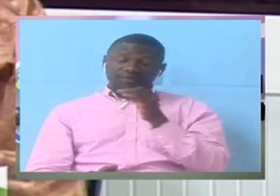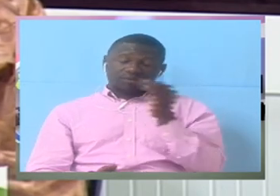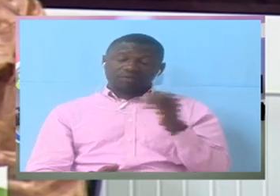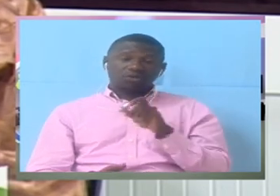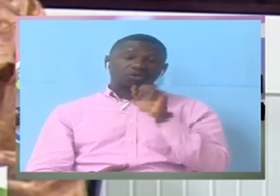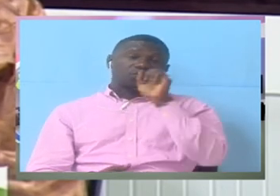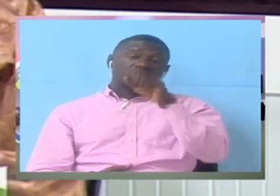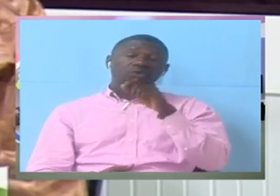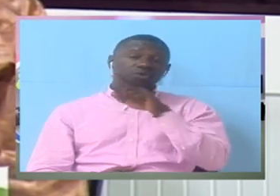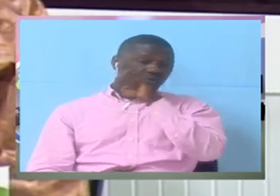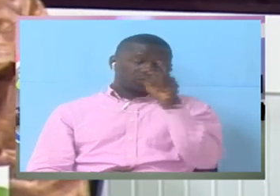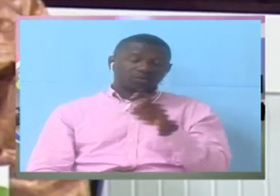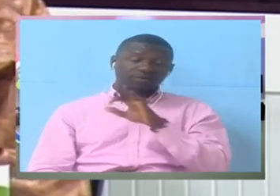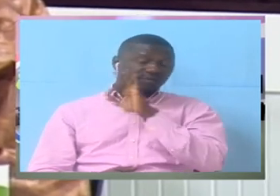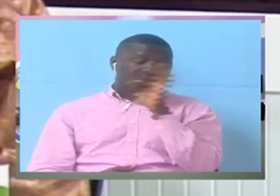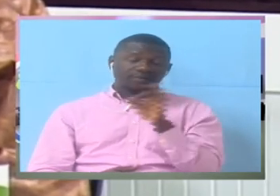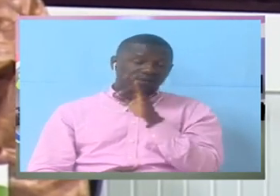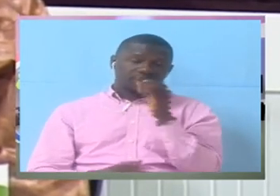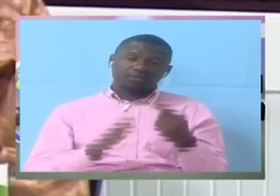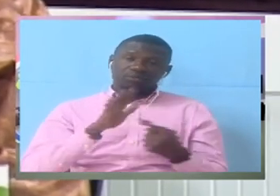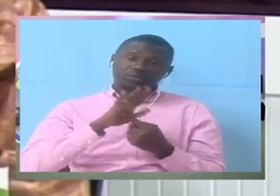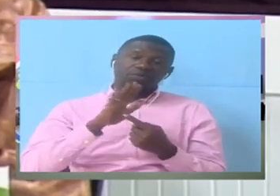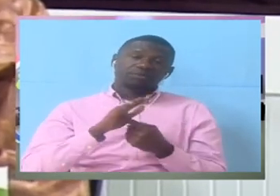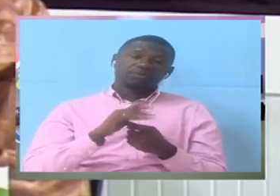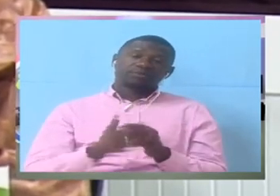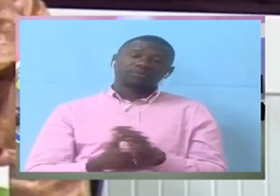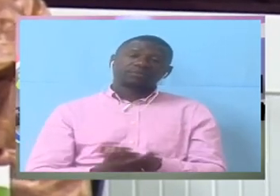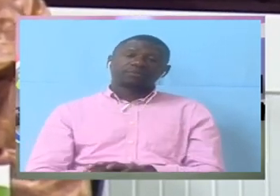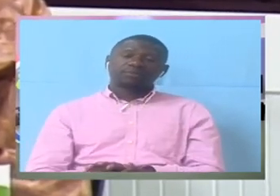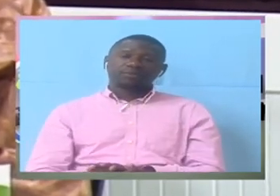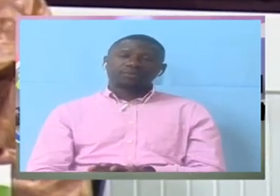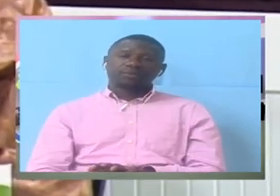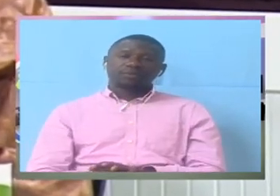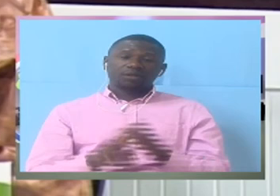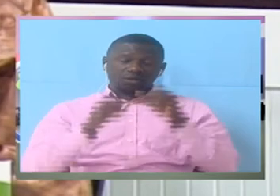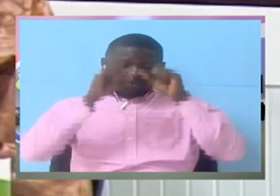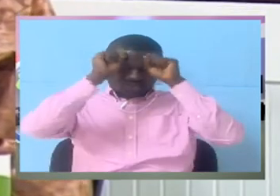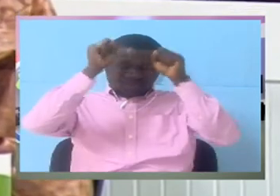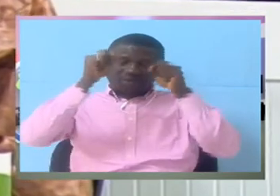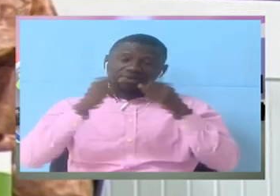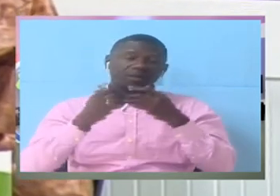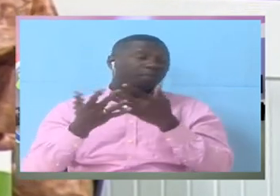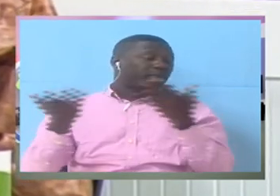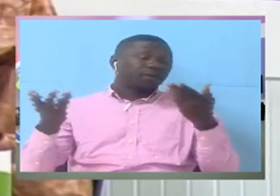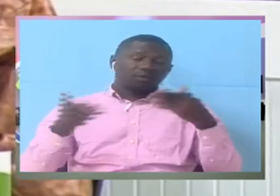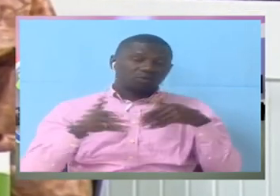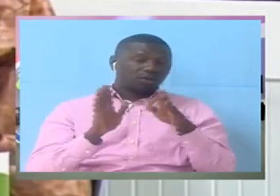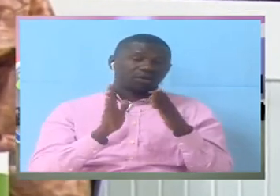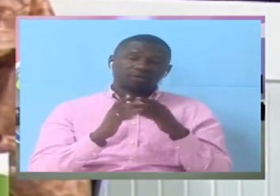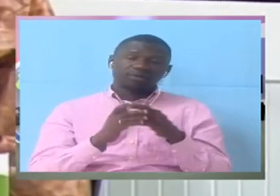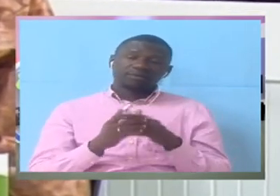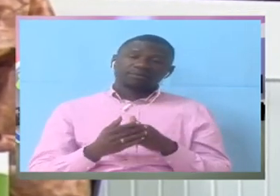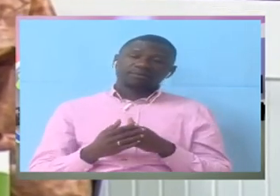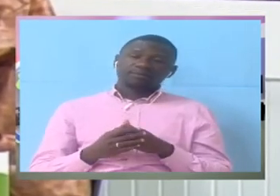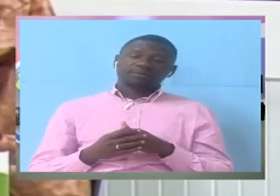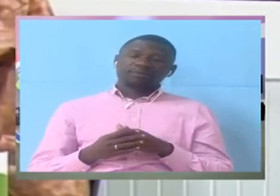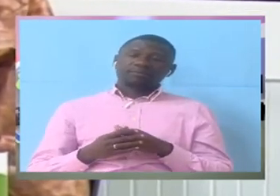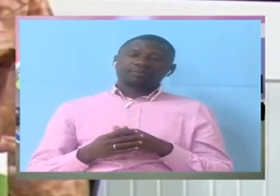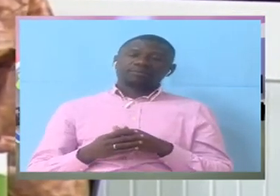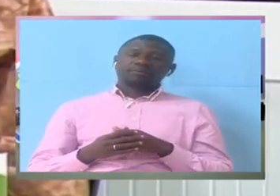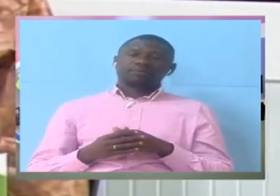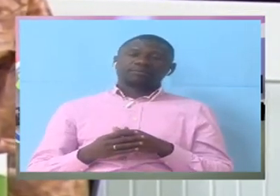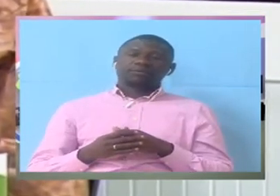This question is very, very important. Mansala fero wartale. Government has a lot of means. Abirin toli o problem mo